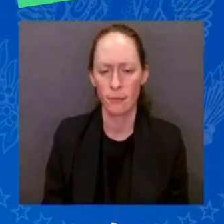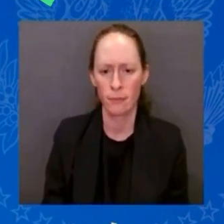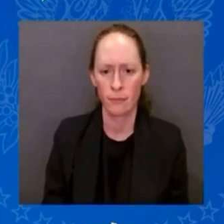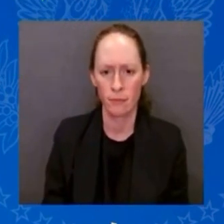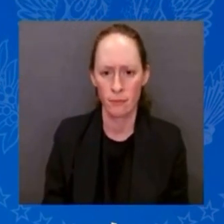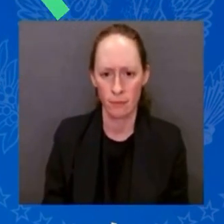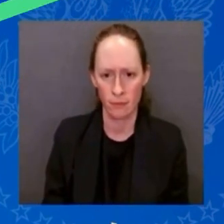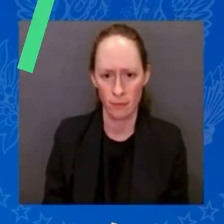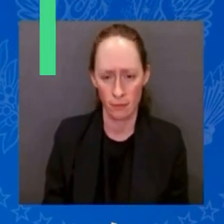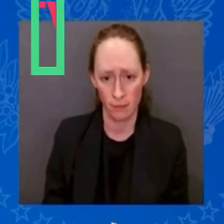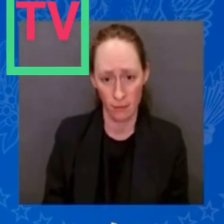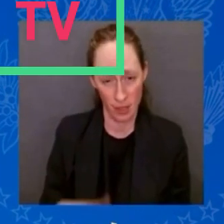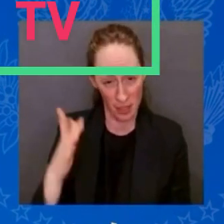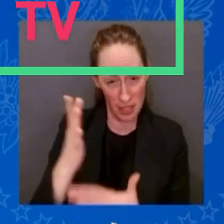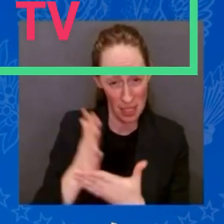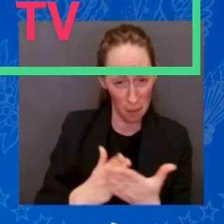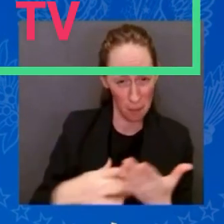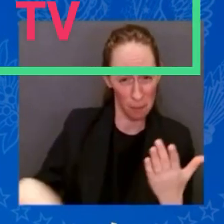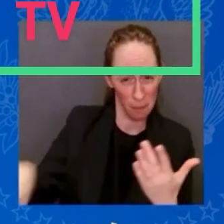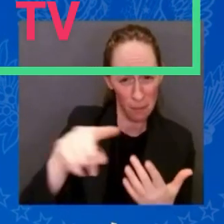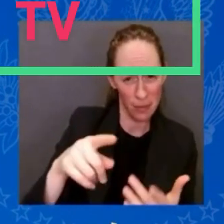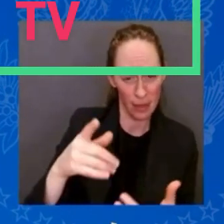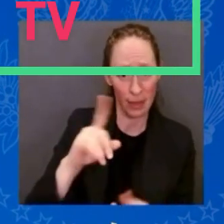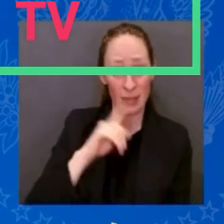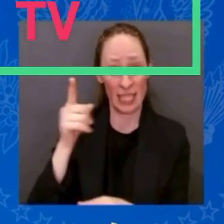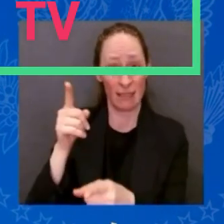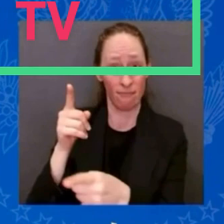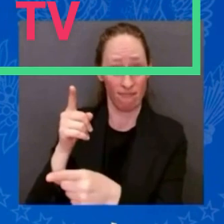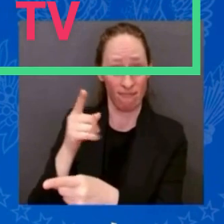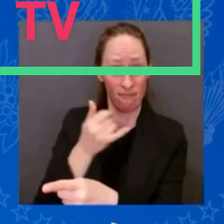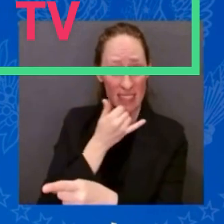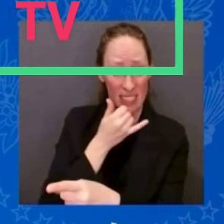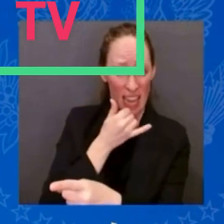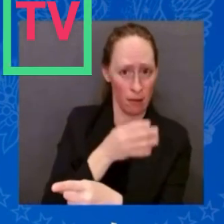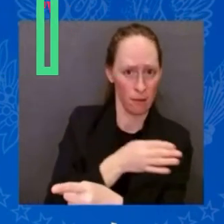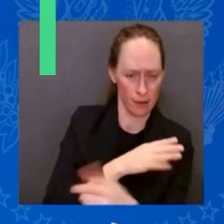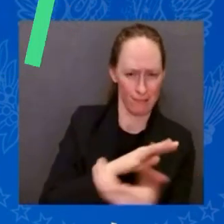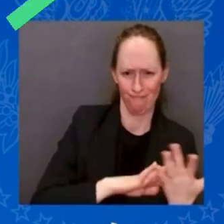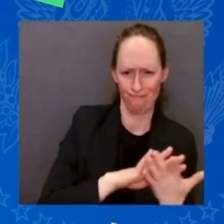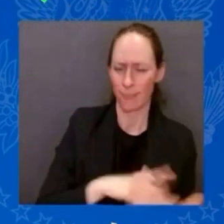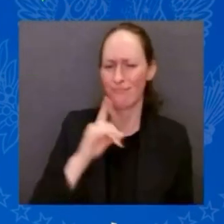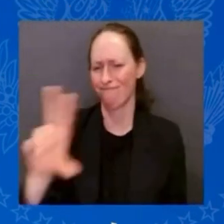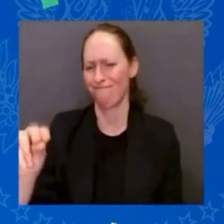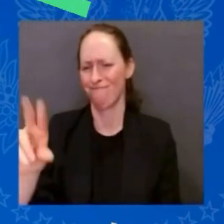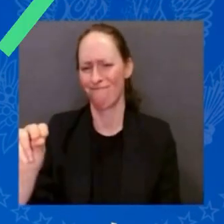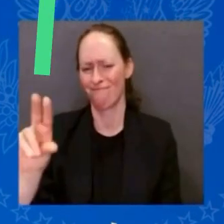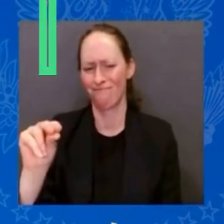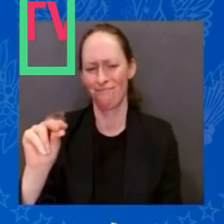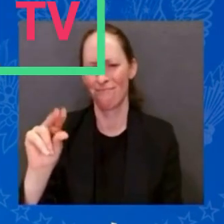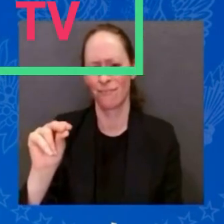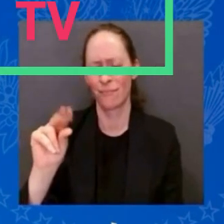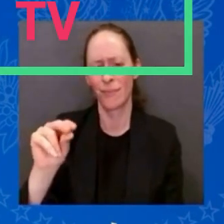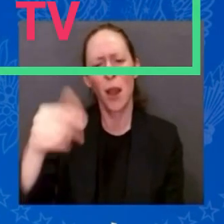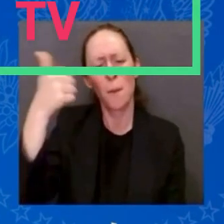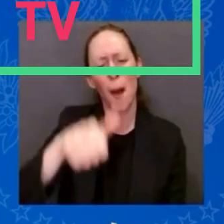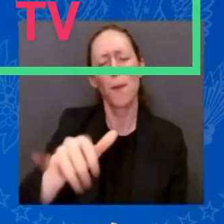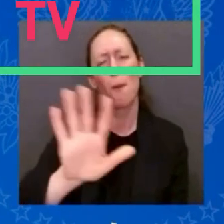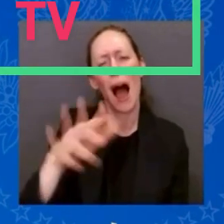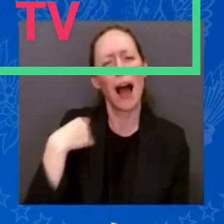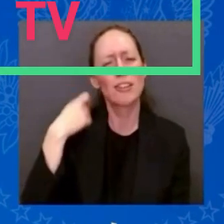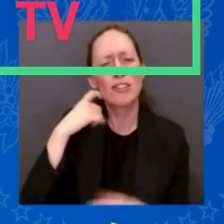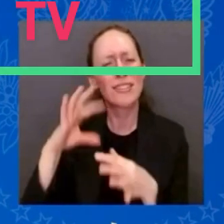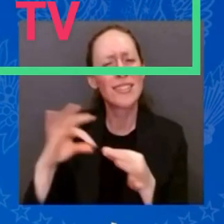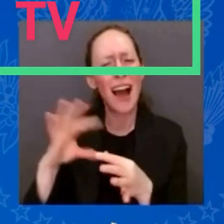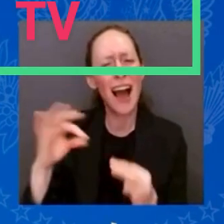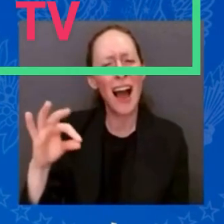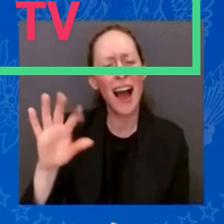the withdrawal and before? No, all the evidence is coming back there. Remember what I said about Afghanistan? I said Al-Qaeda would not be